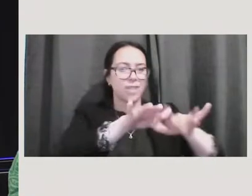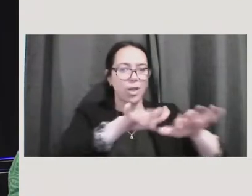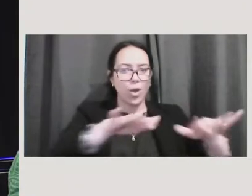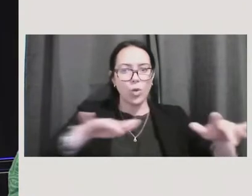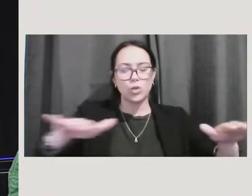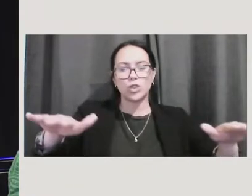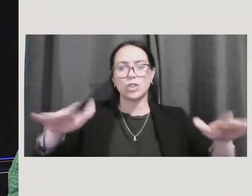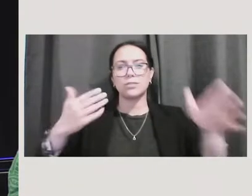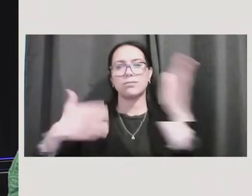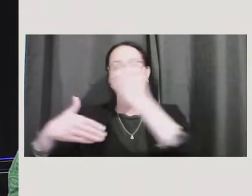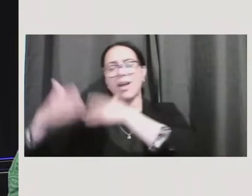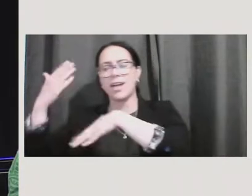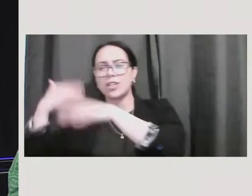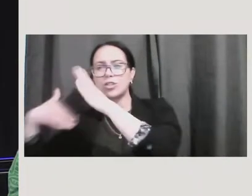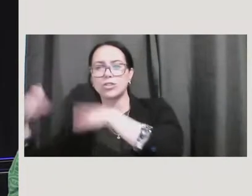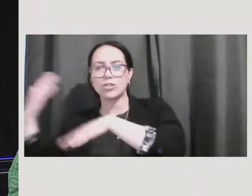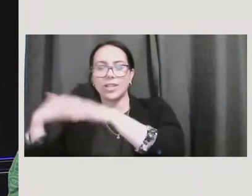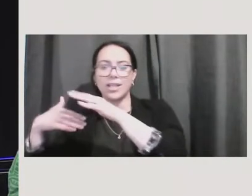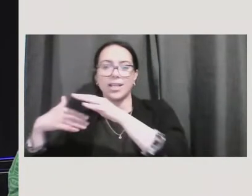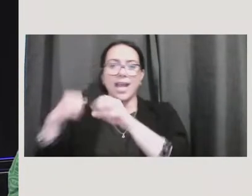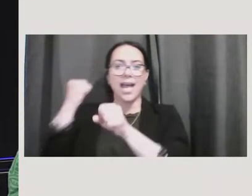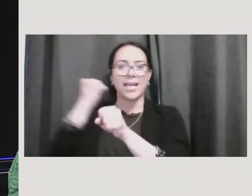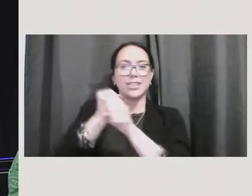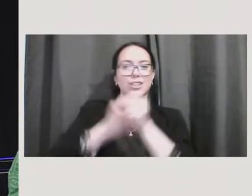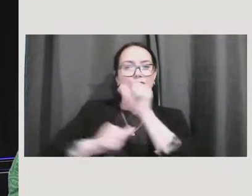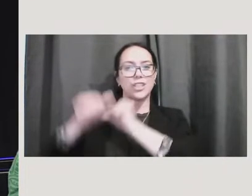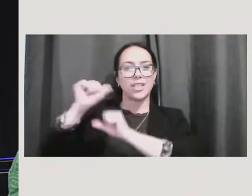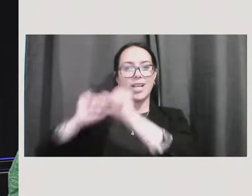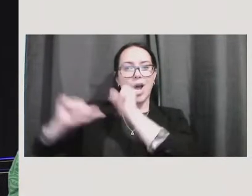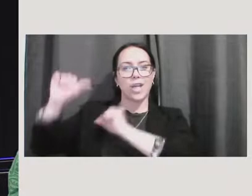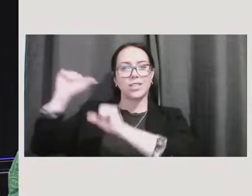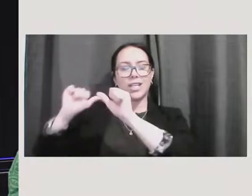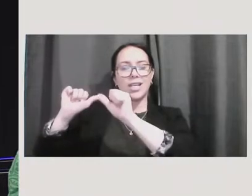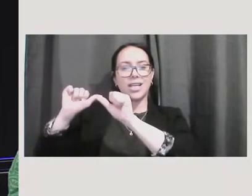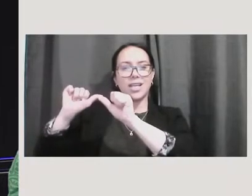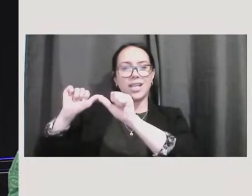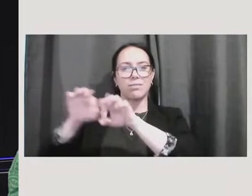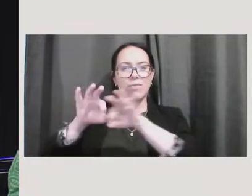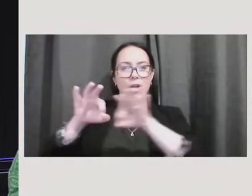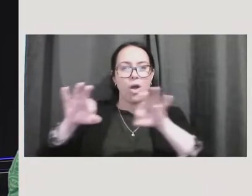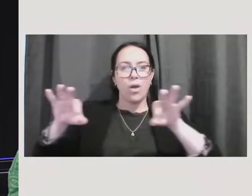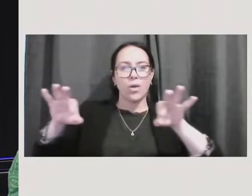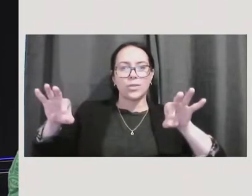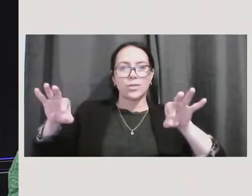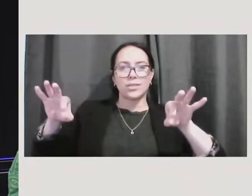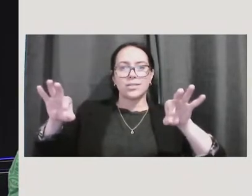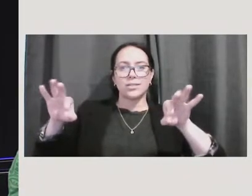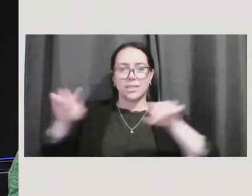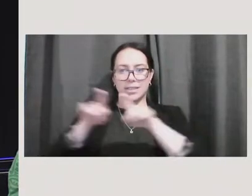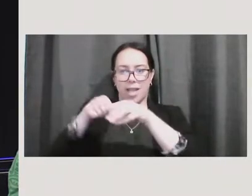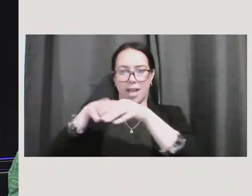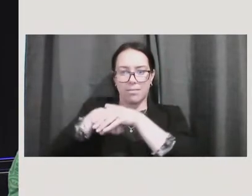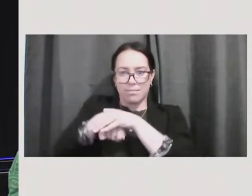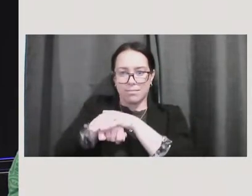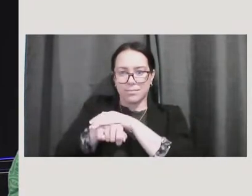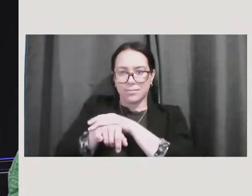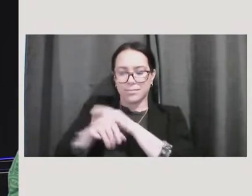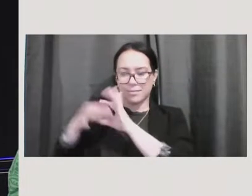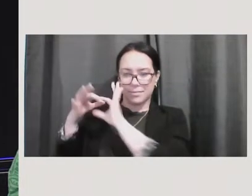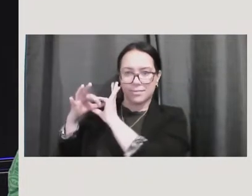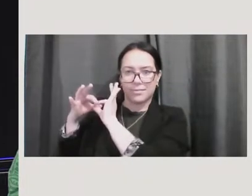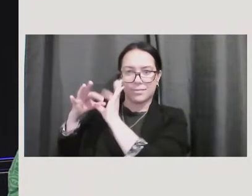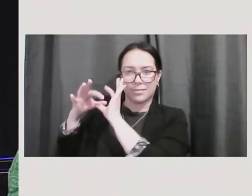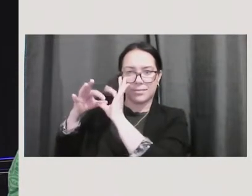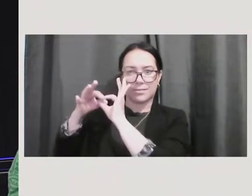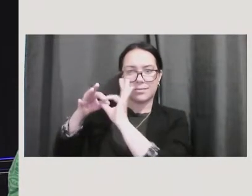burials it is a thin umbilical line through time that pulls